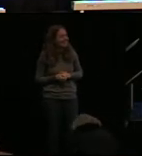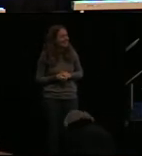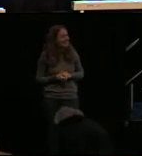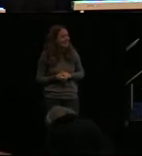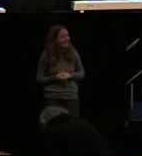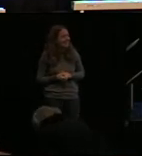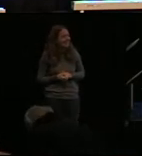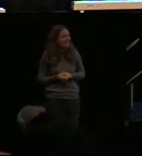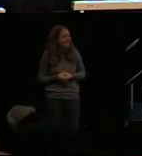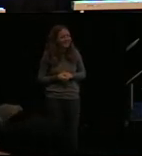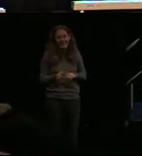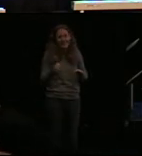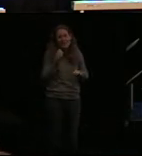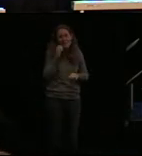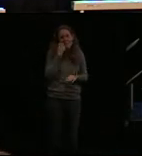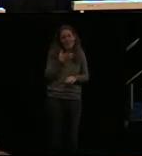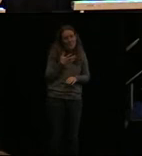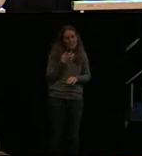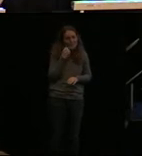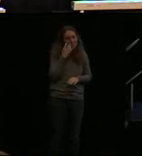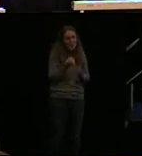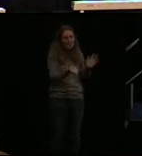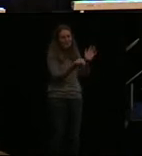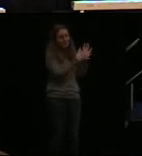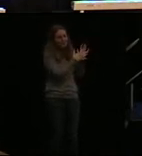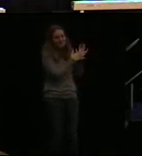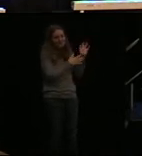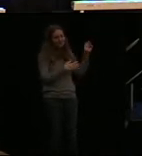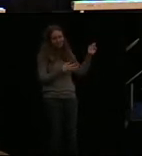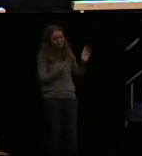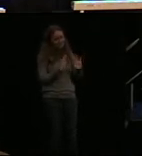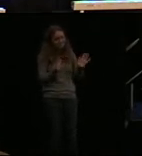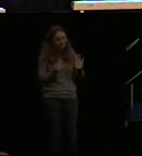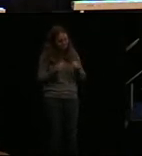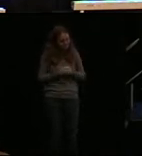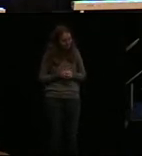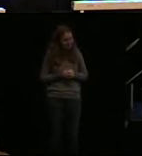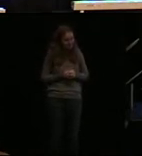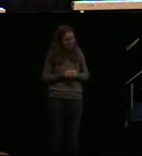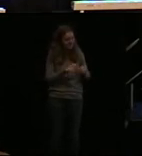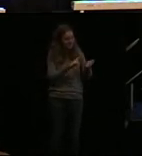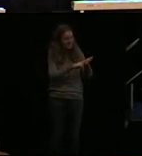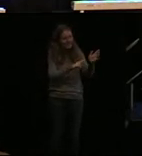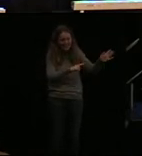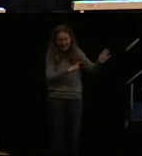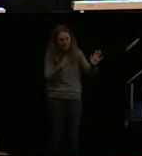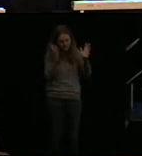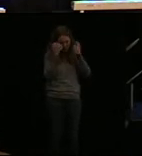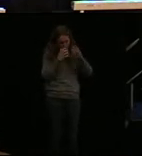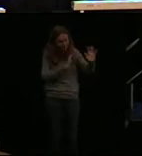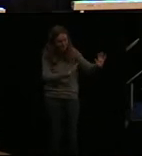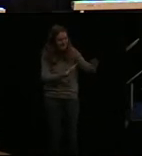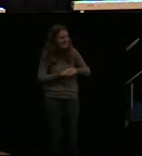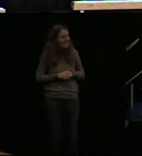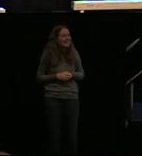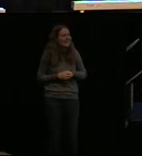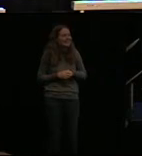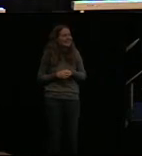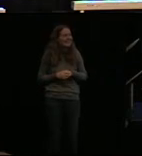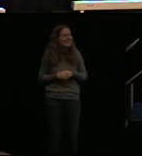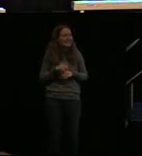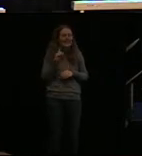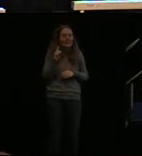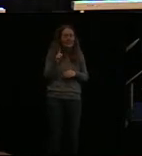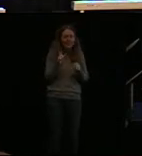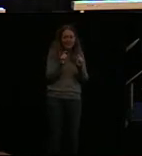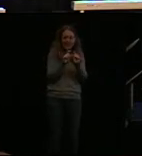No, we won't put that up on the screen. Nathaniel, you're okay. But there's a line